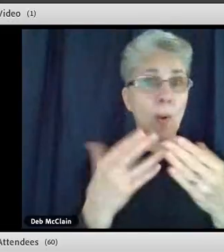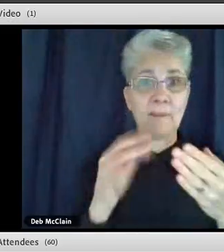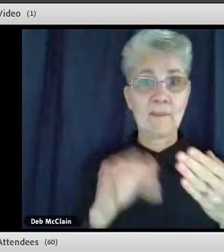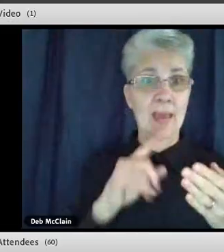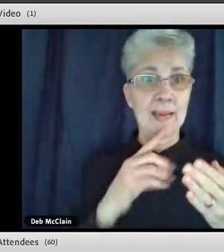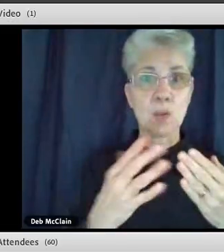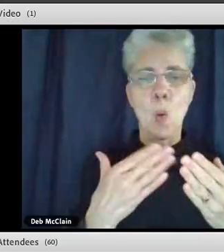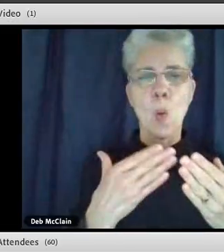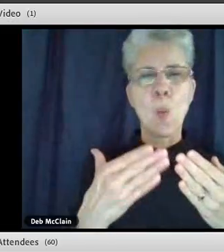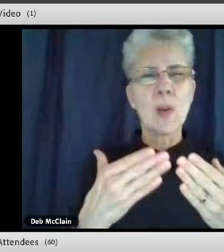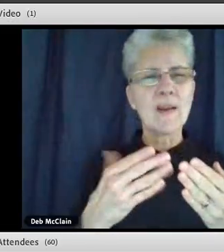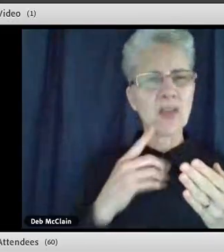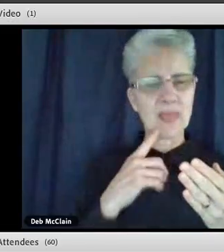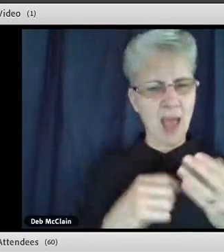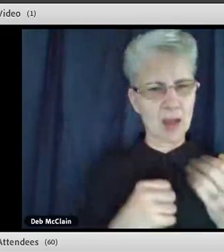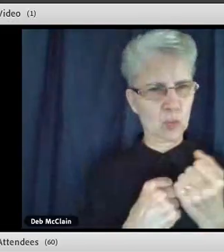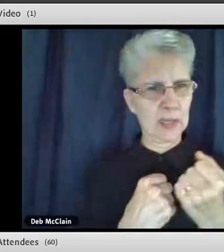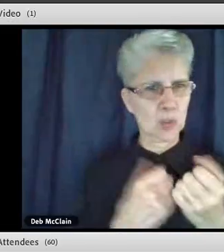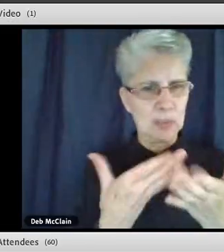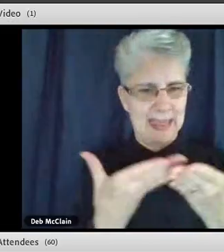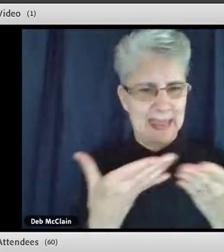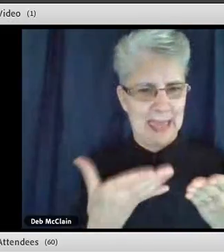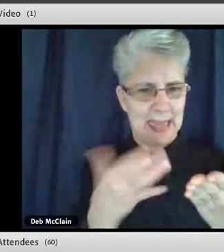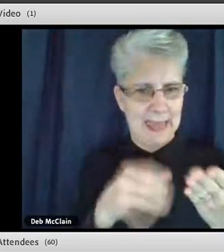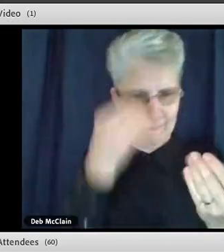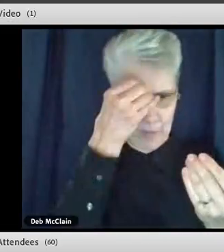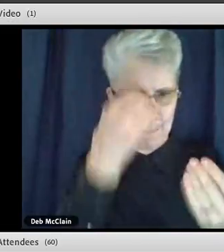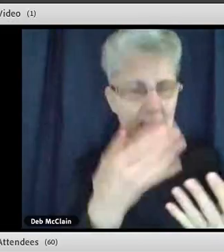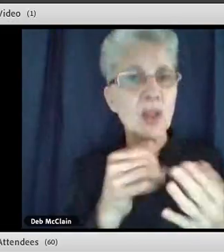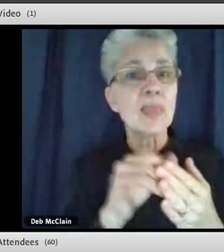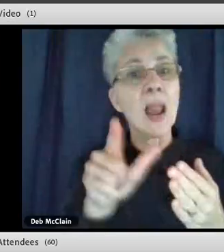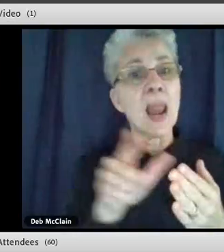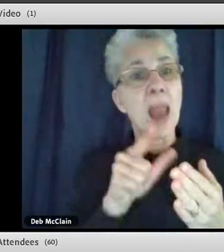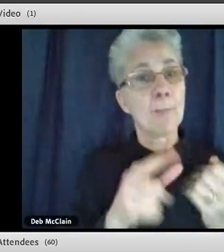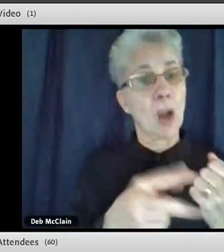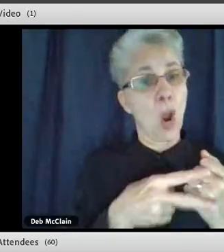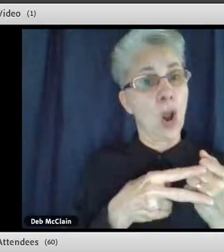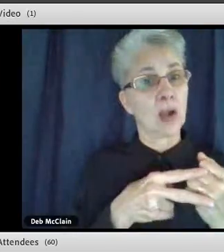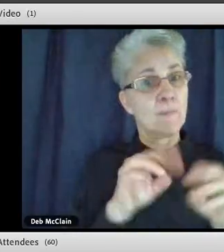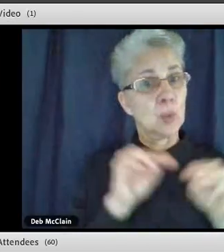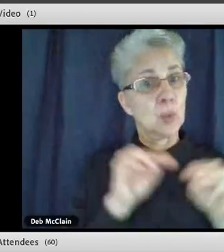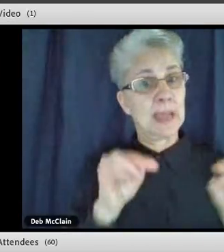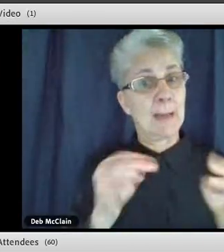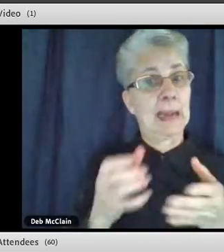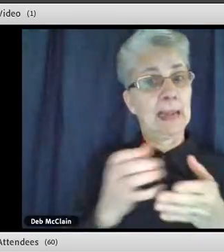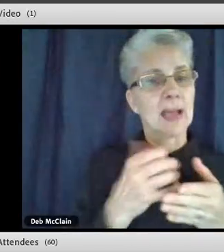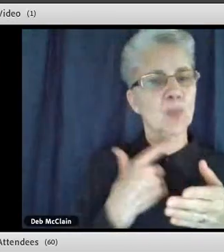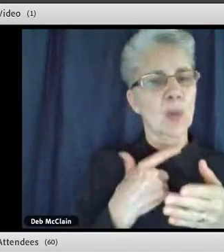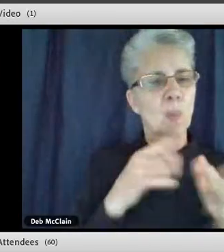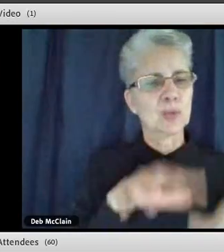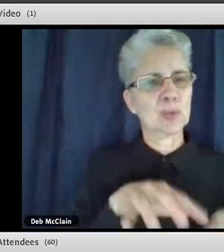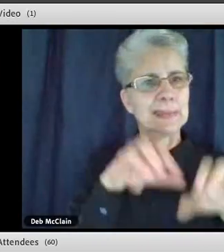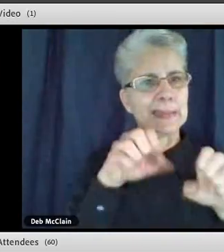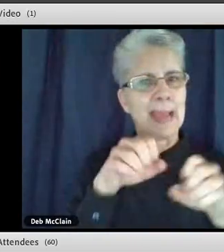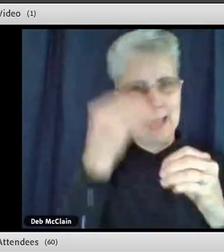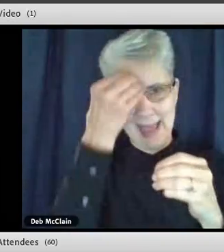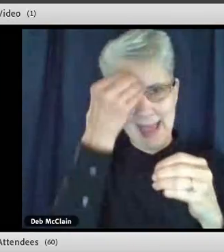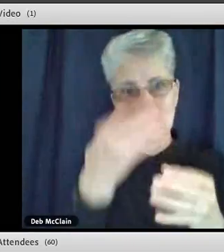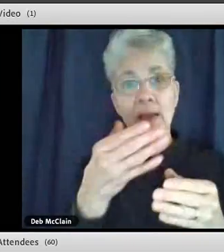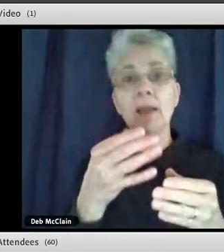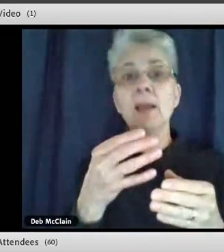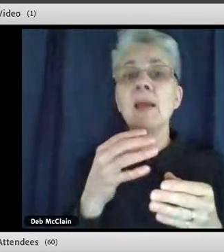that resource is that the library, archive, museum collects, we want to take that resource